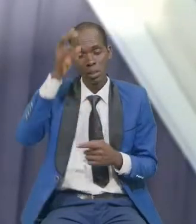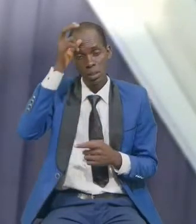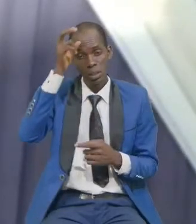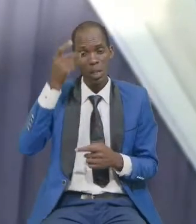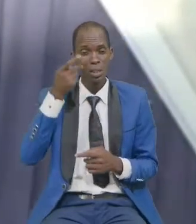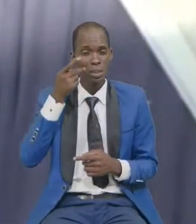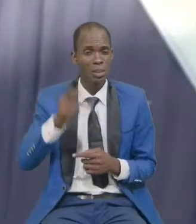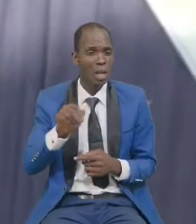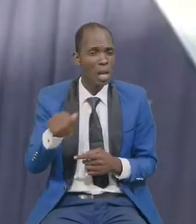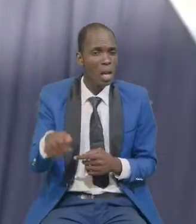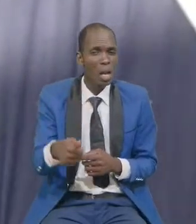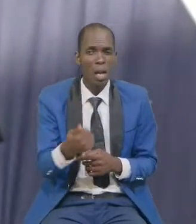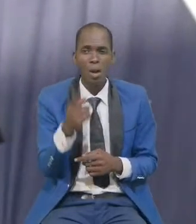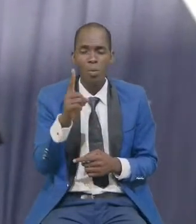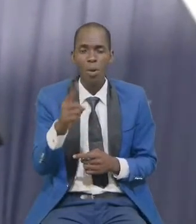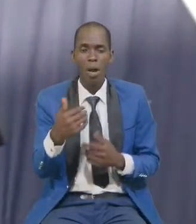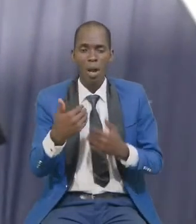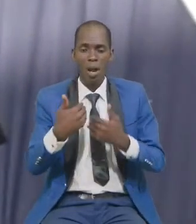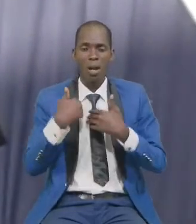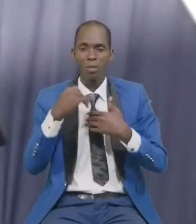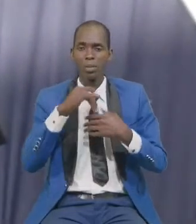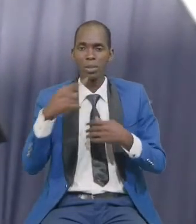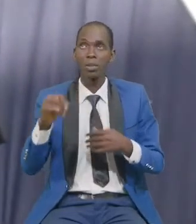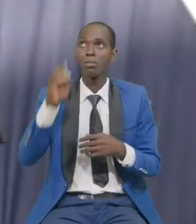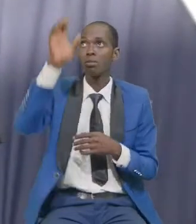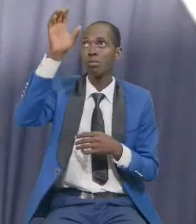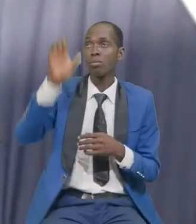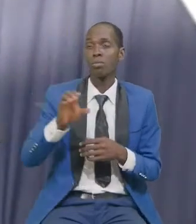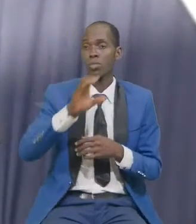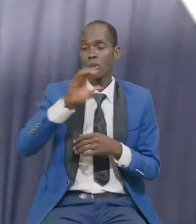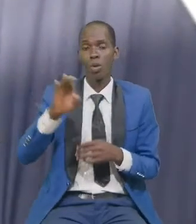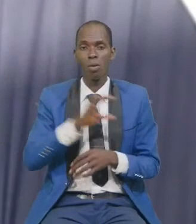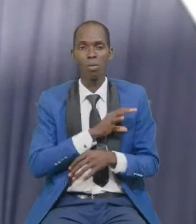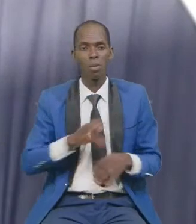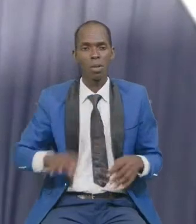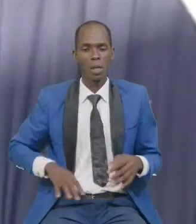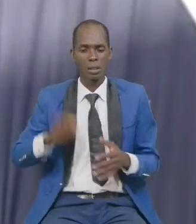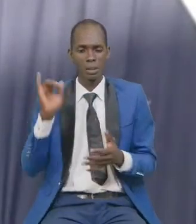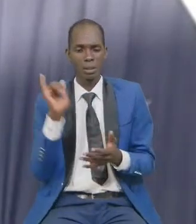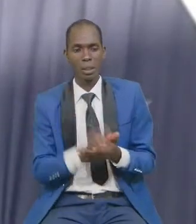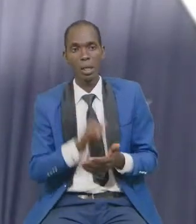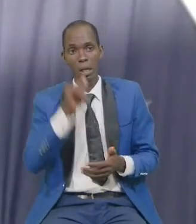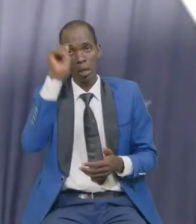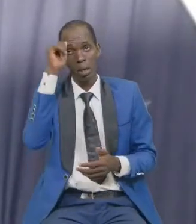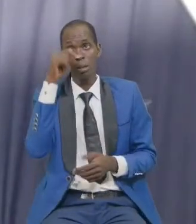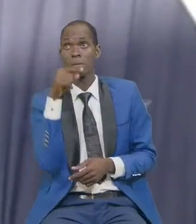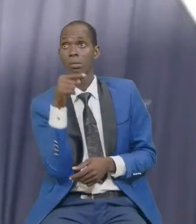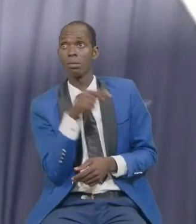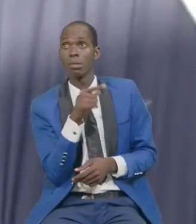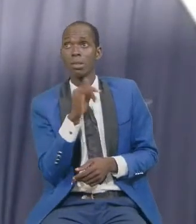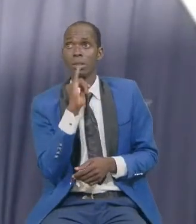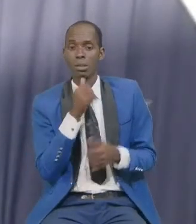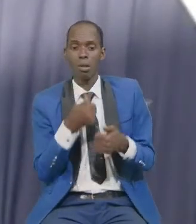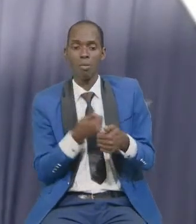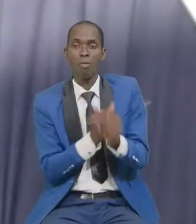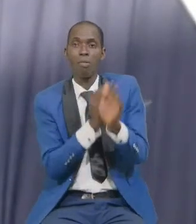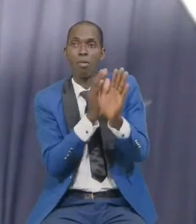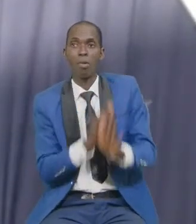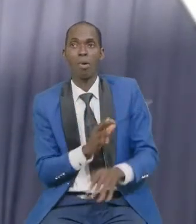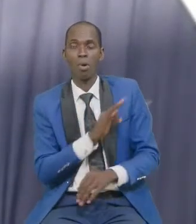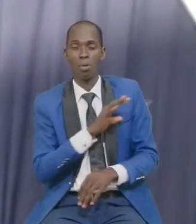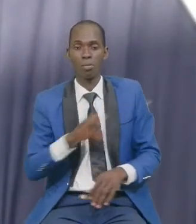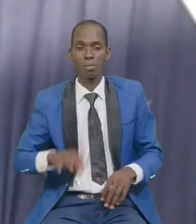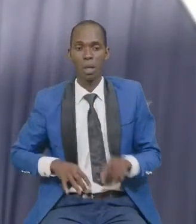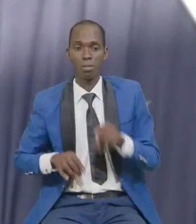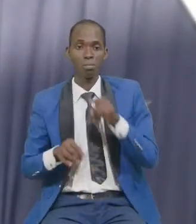anybody carrying the cross of Christ, it reminds him, that's a follower of Christ.